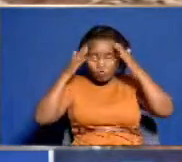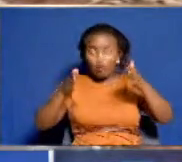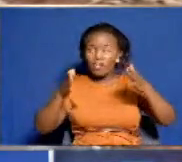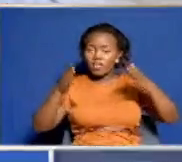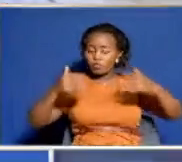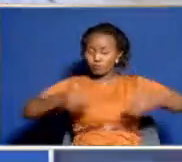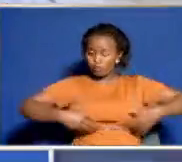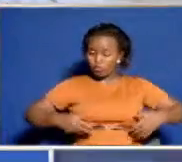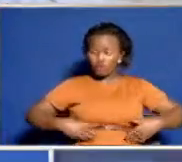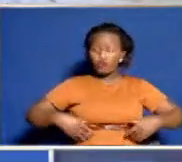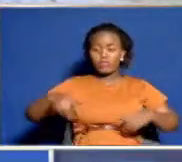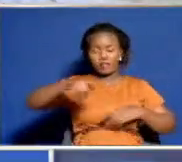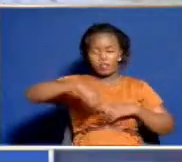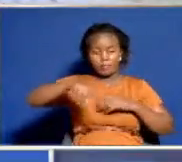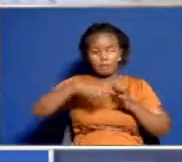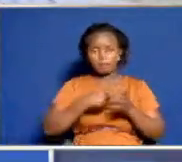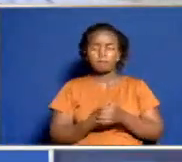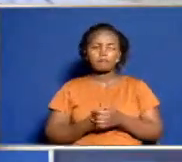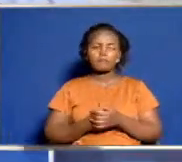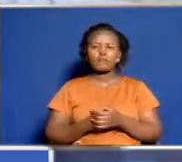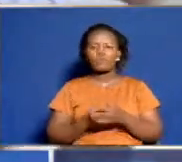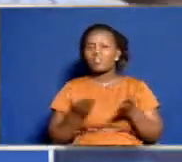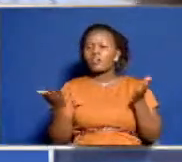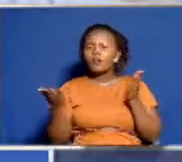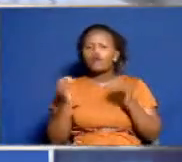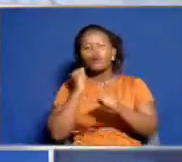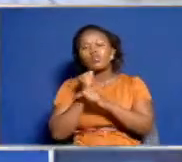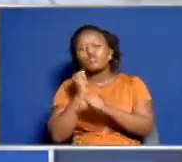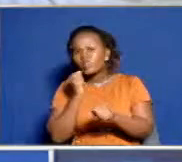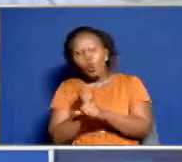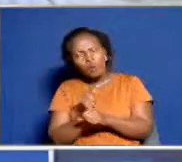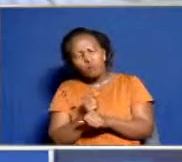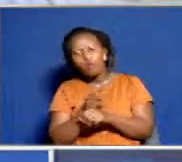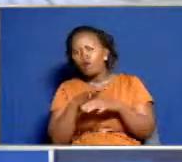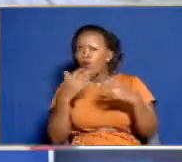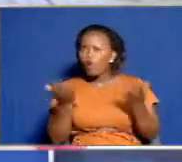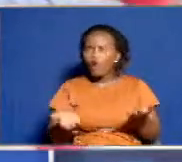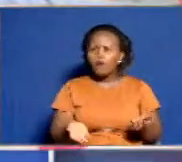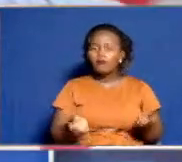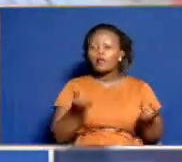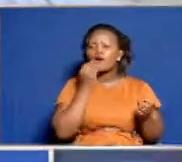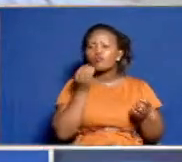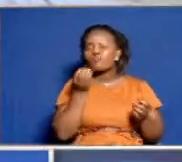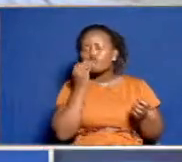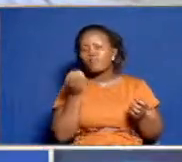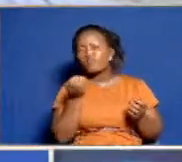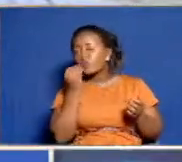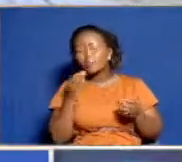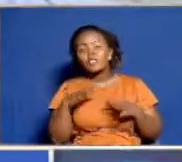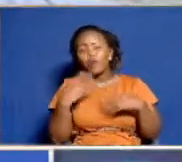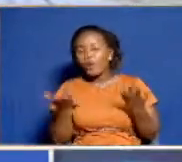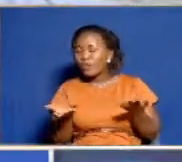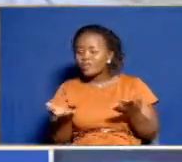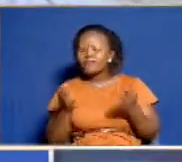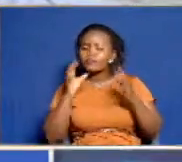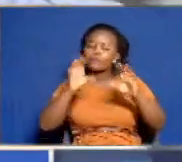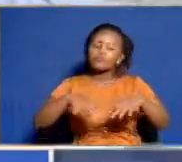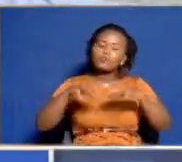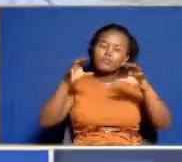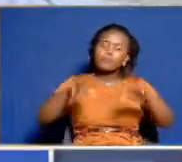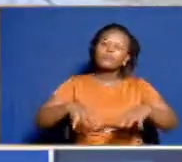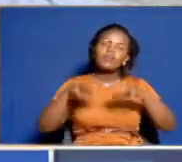sisi. Ni ajira, ama ni chakula, ama ni ukulima, ama